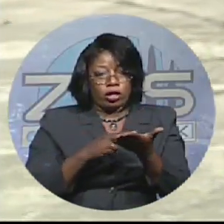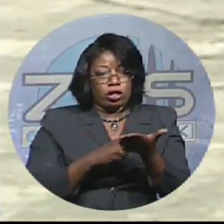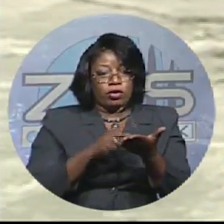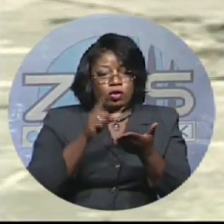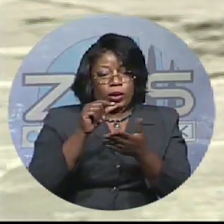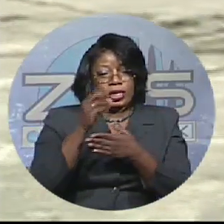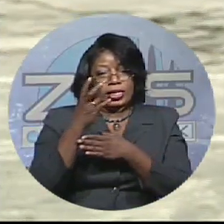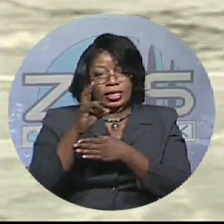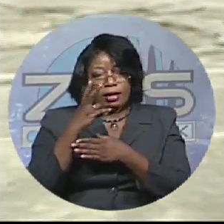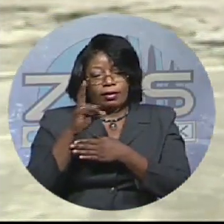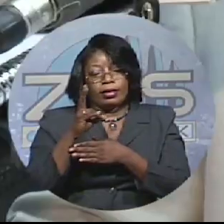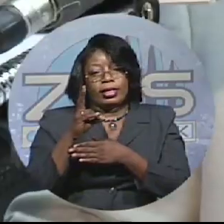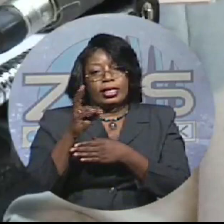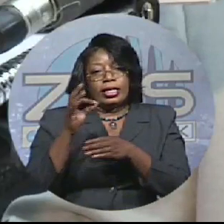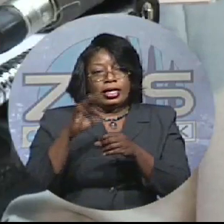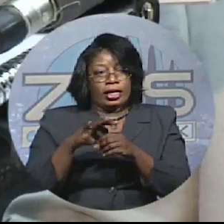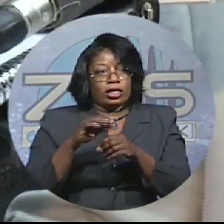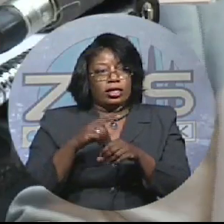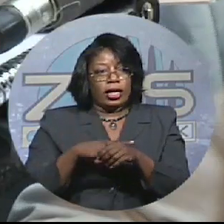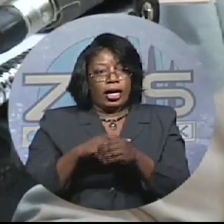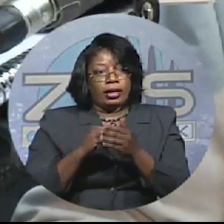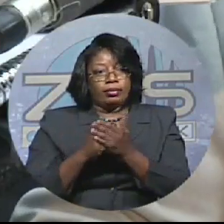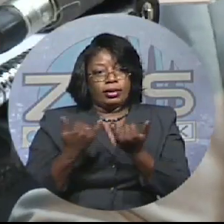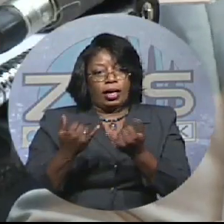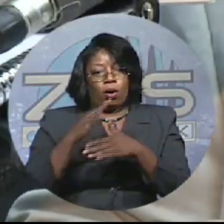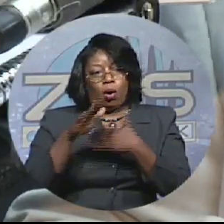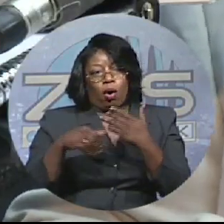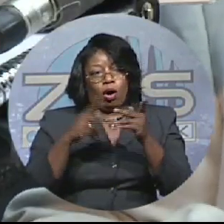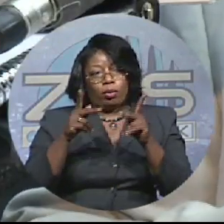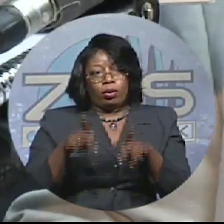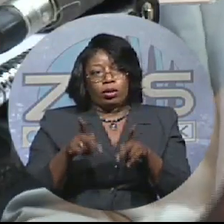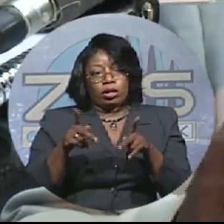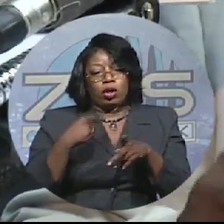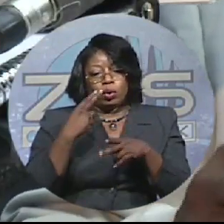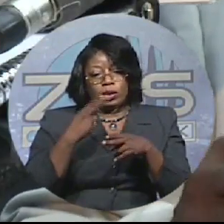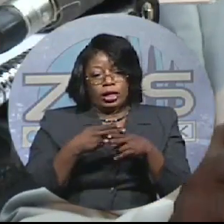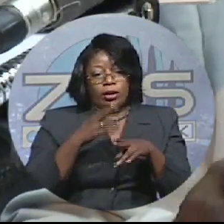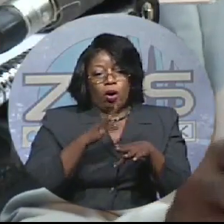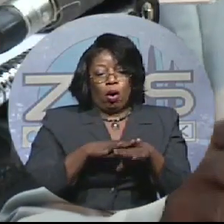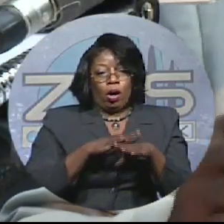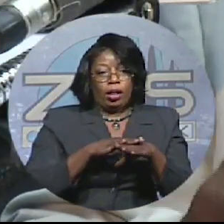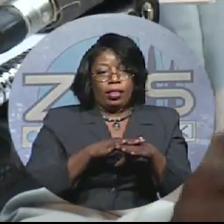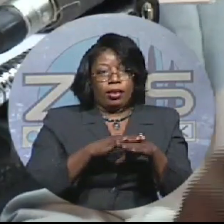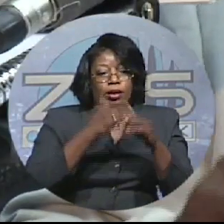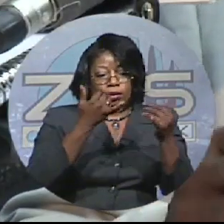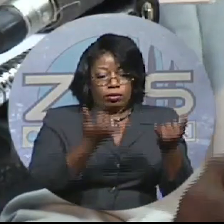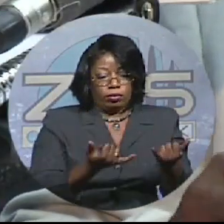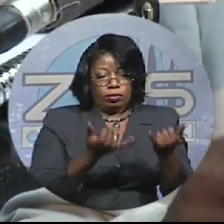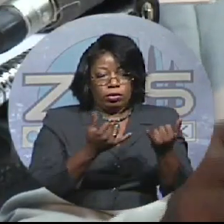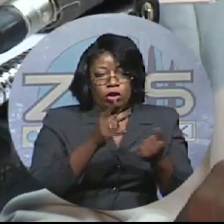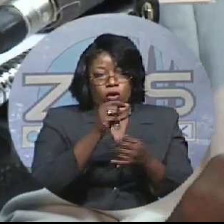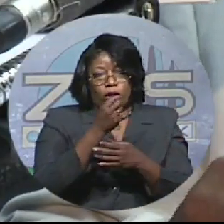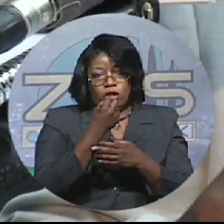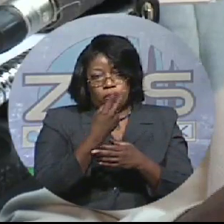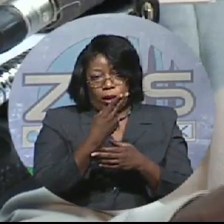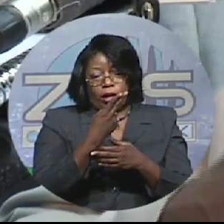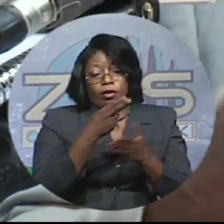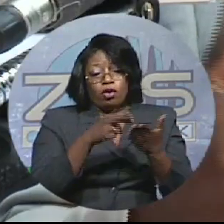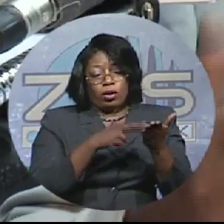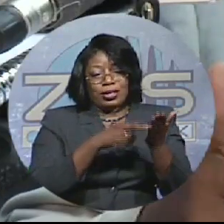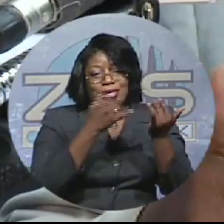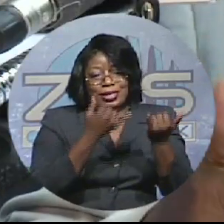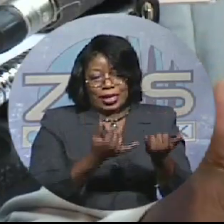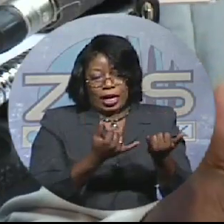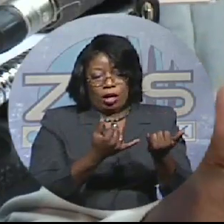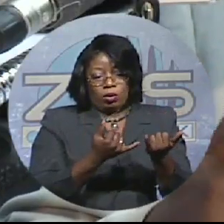the 2017 general elections. All persons whose names appear on the current 2012 register now